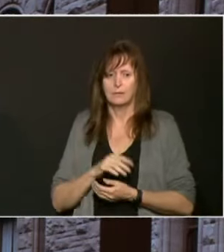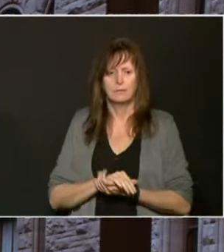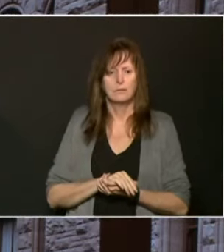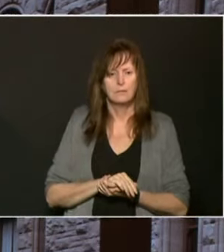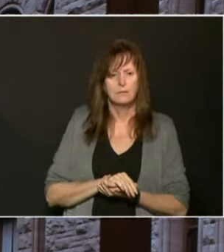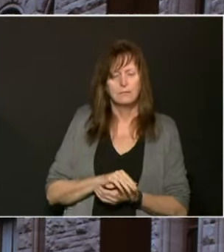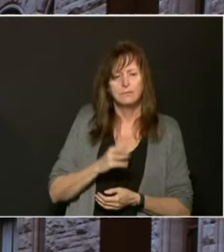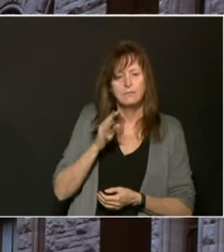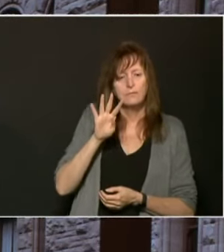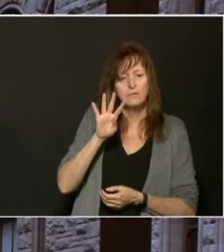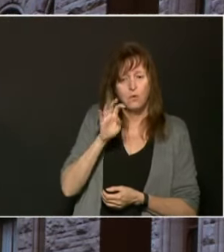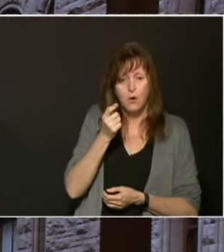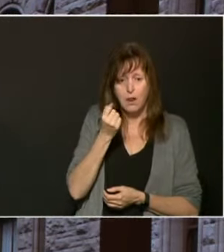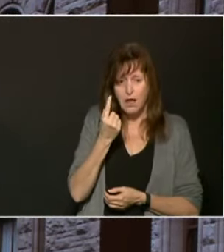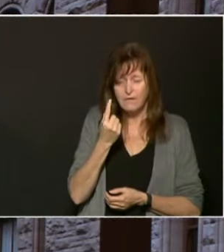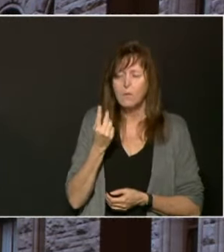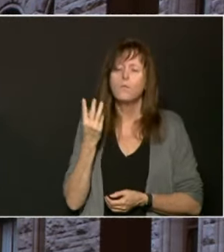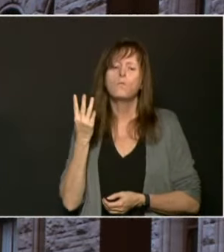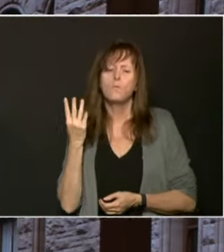411 cases on Wednesday,